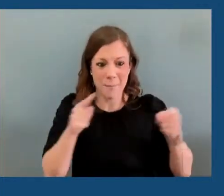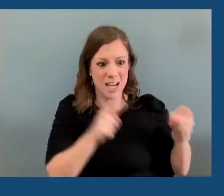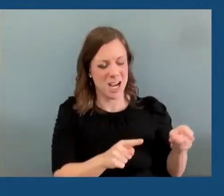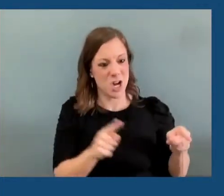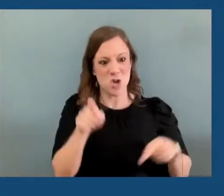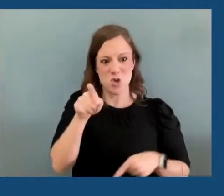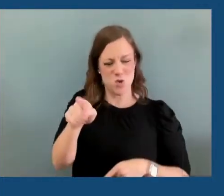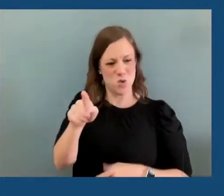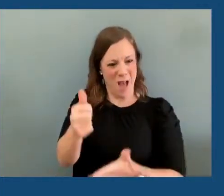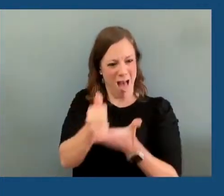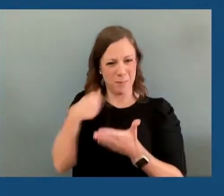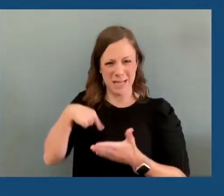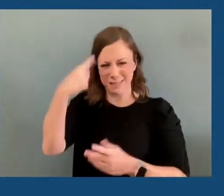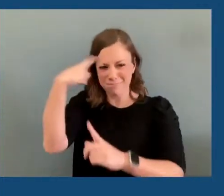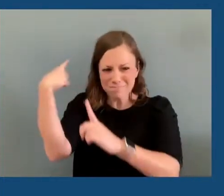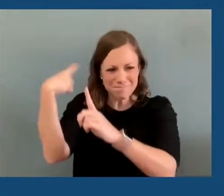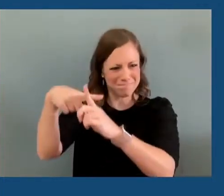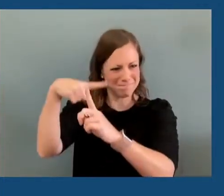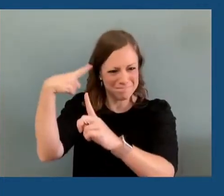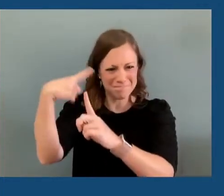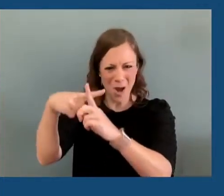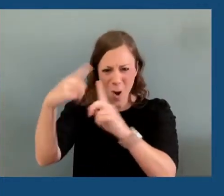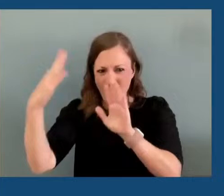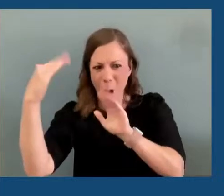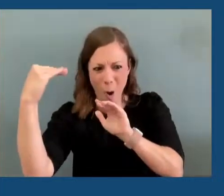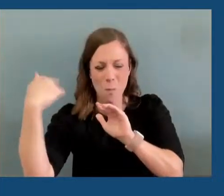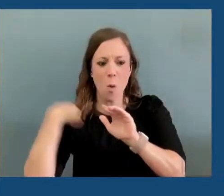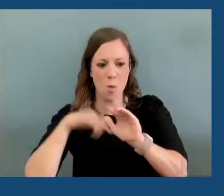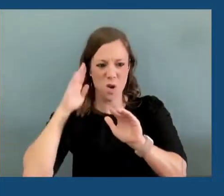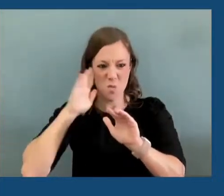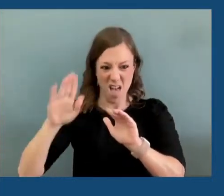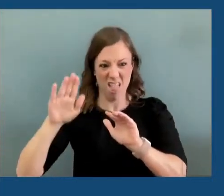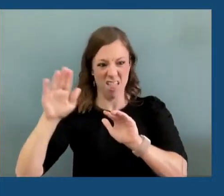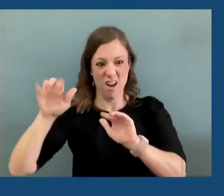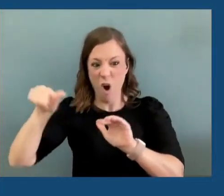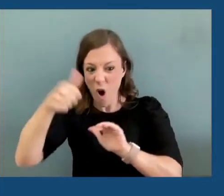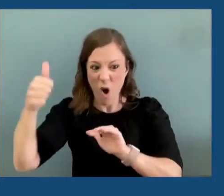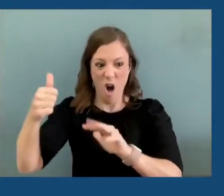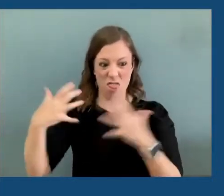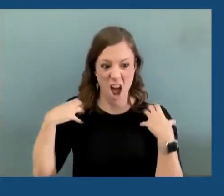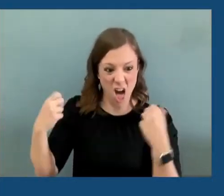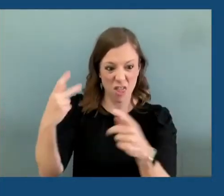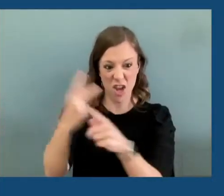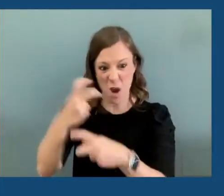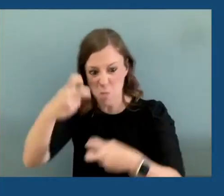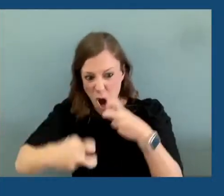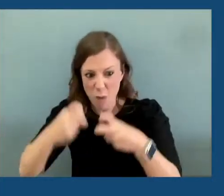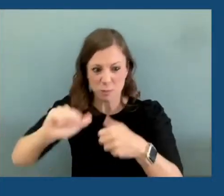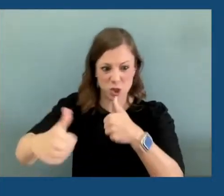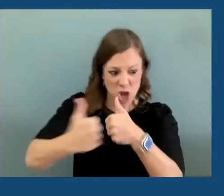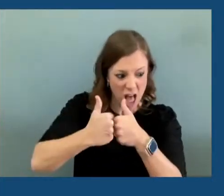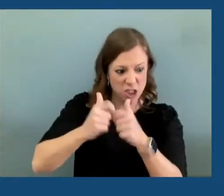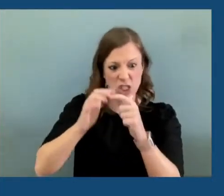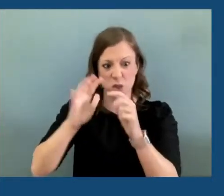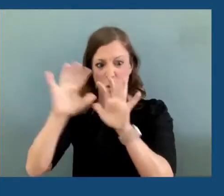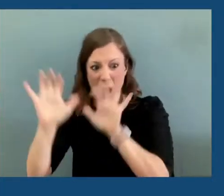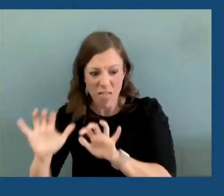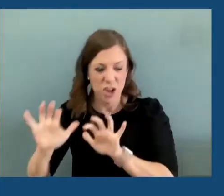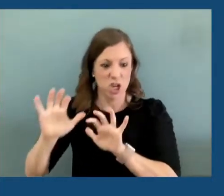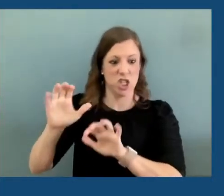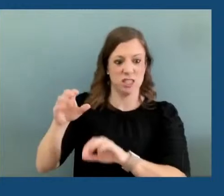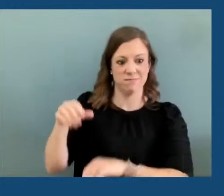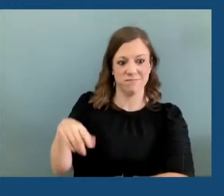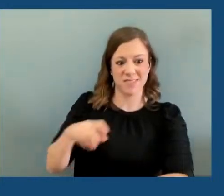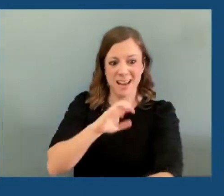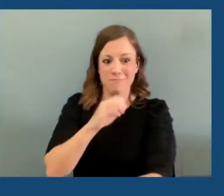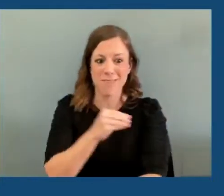we will solve the healthcare crisis that we face and so many of the health challenges, as well as the energy-related ones. So thank